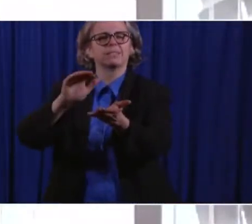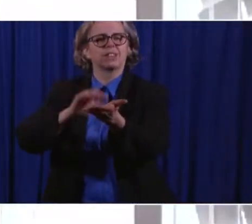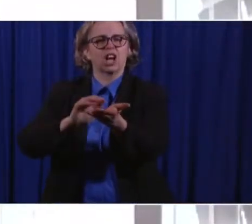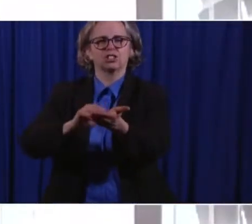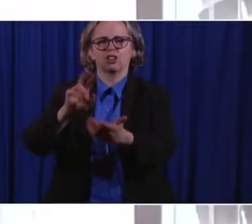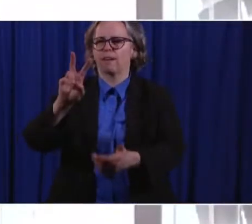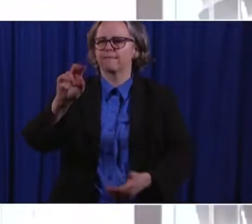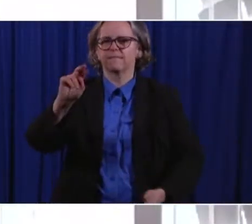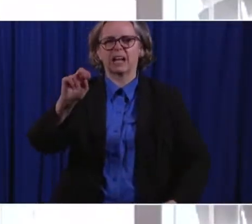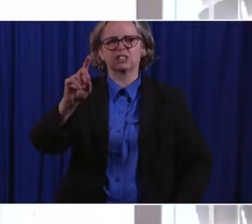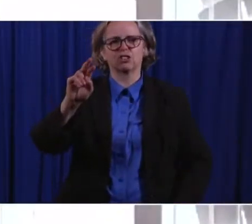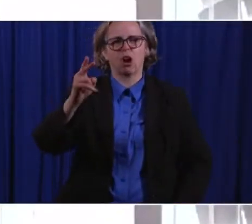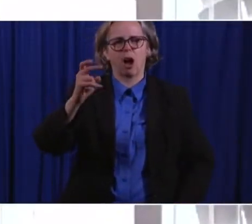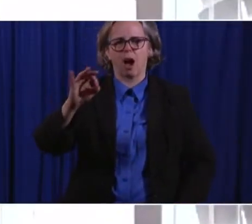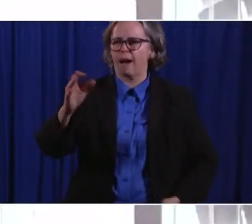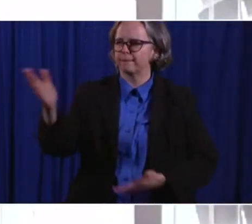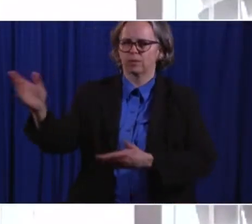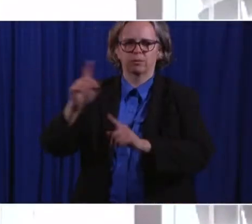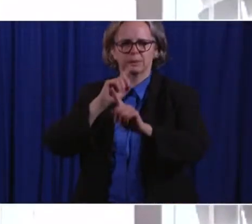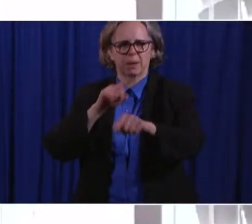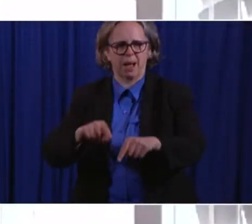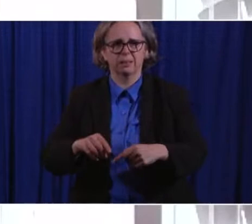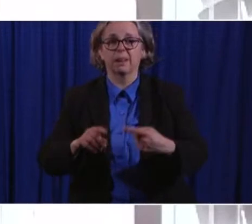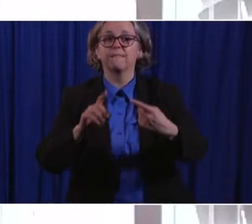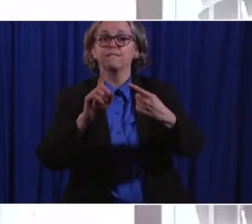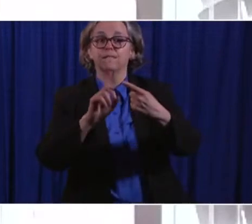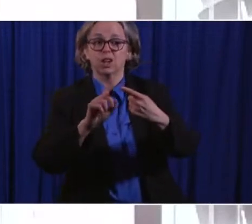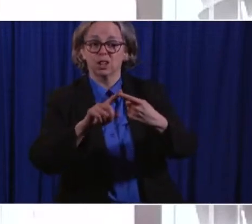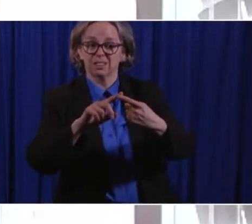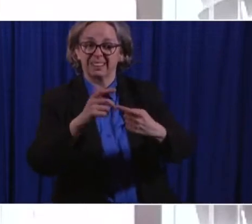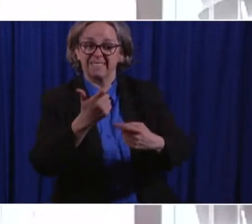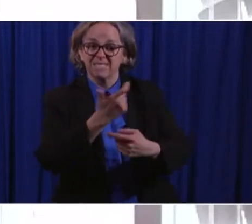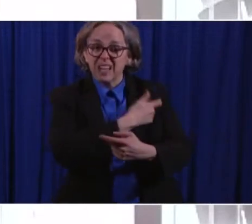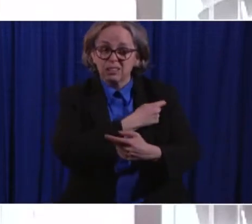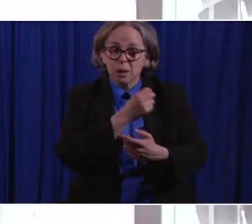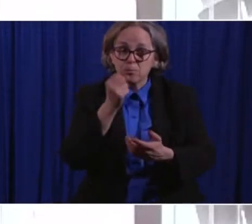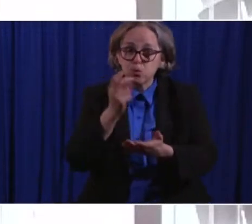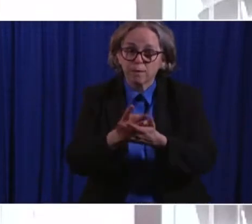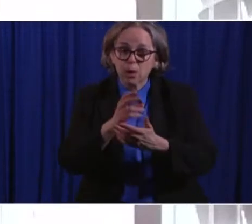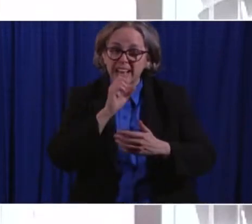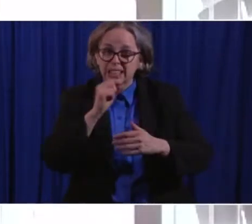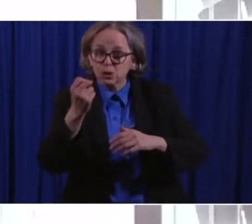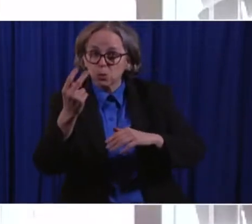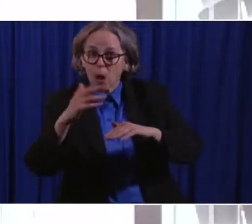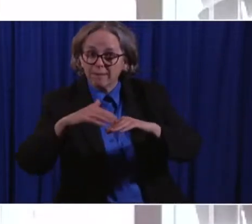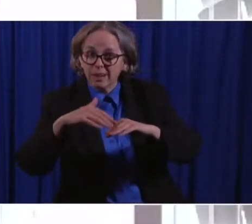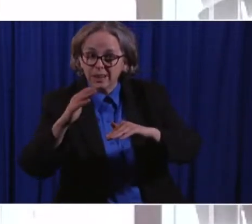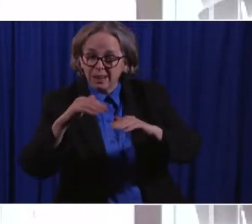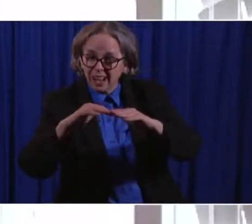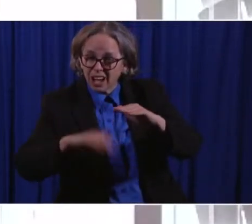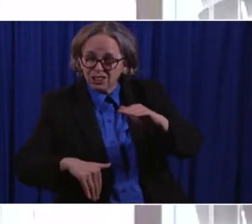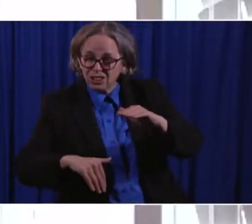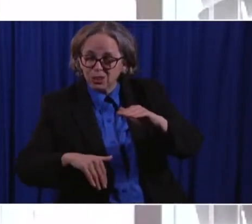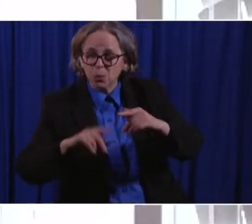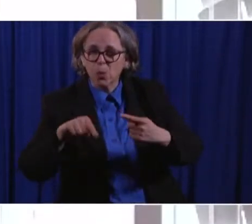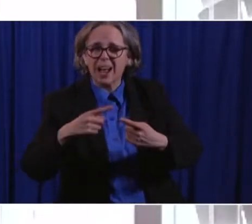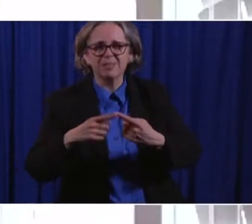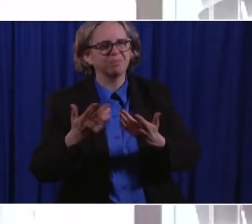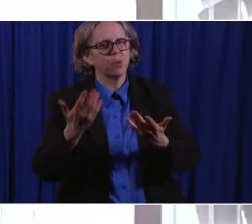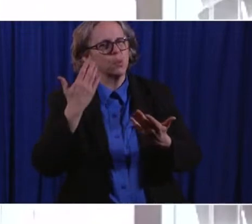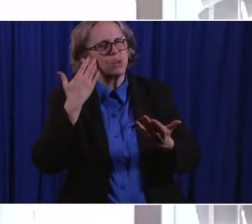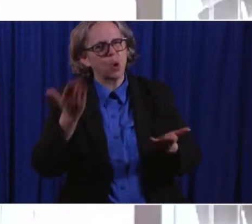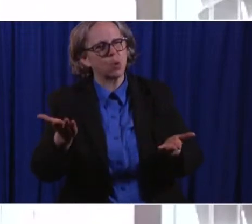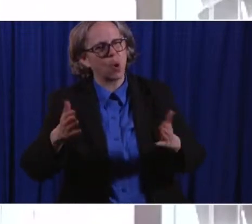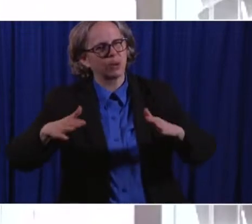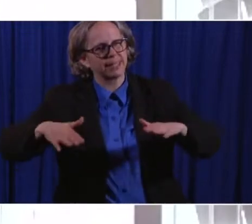we believe vaccine will become available for people younger than the age of 16, of course, none of us know that yet. I think it's